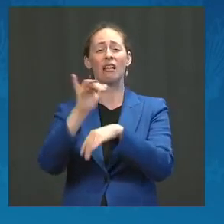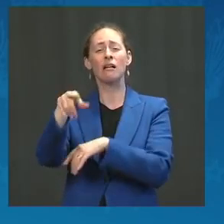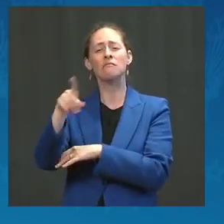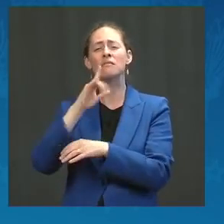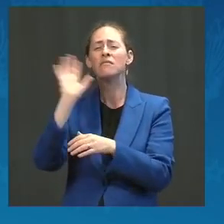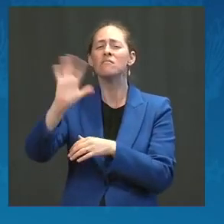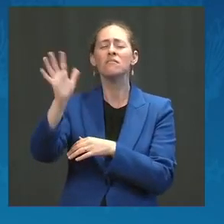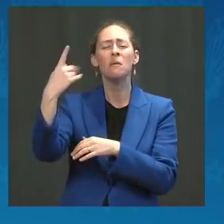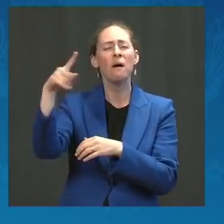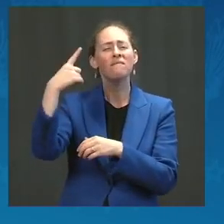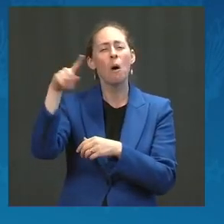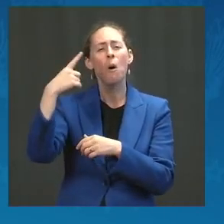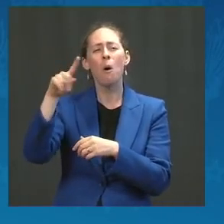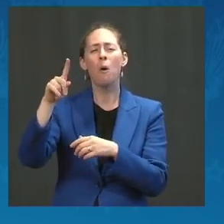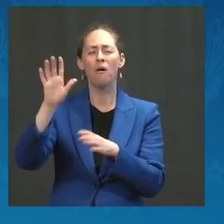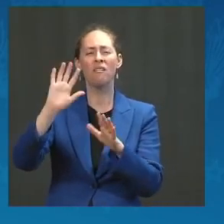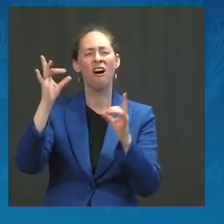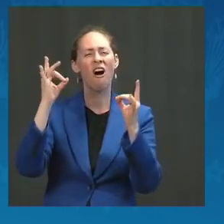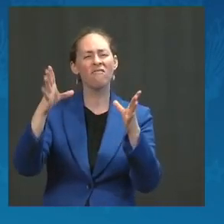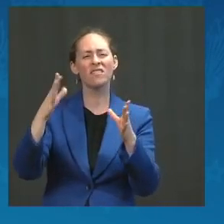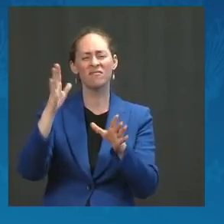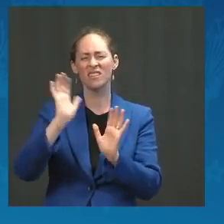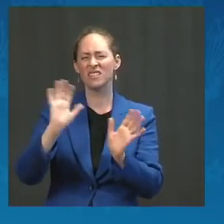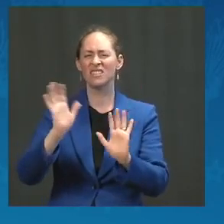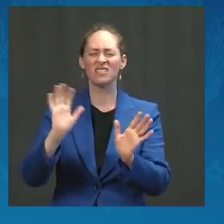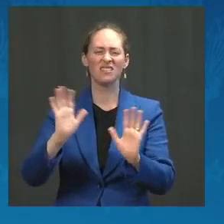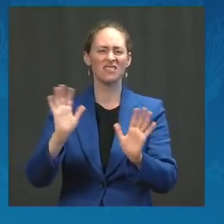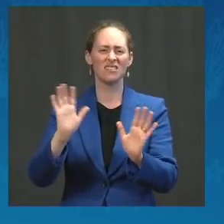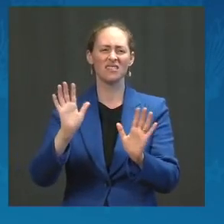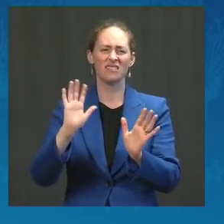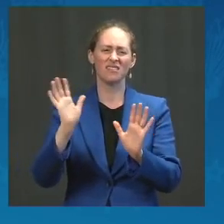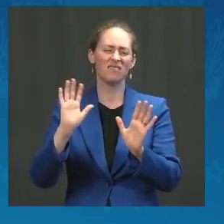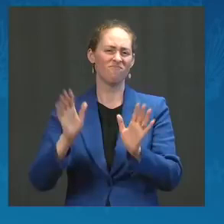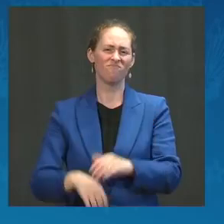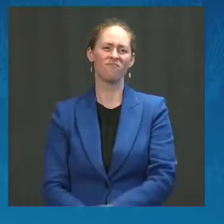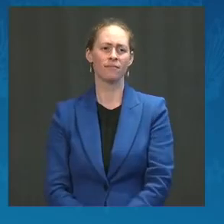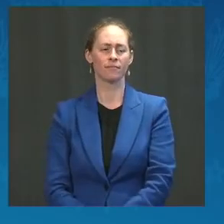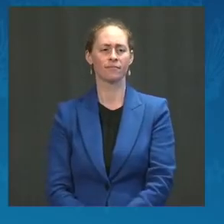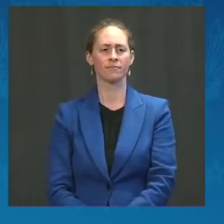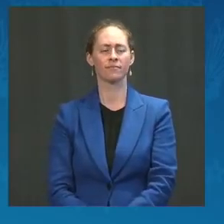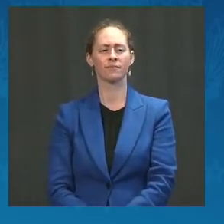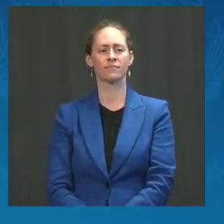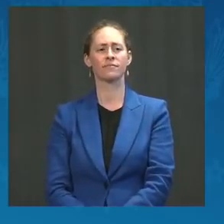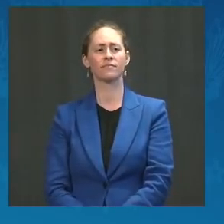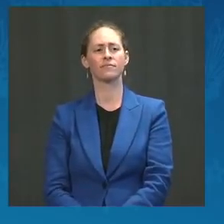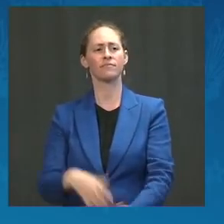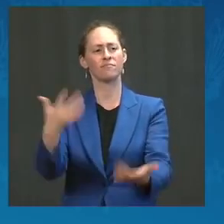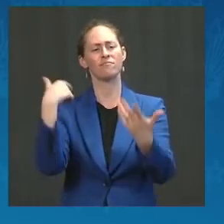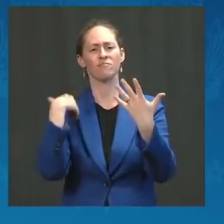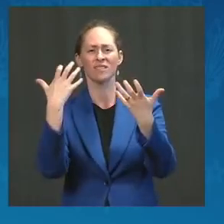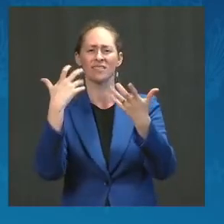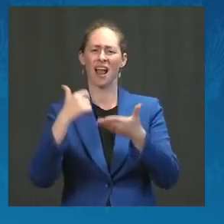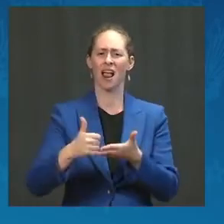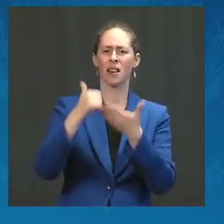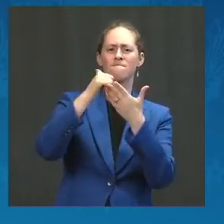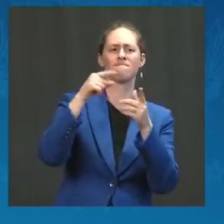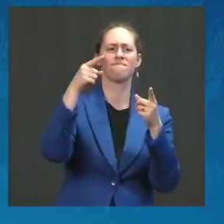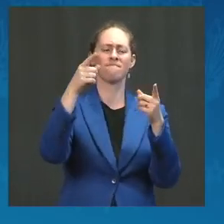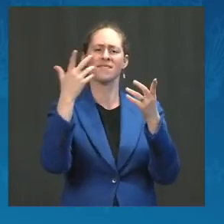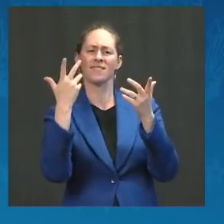You know, we'll help any health system overloaded and unable to cope with the spike in cases. We're ready to do